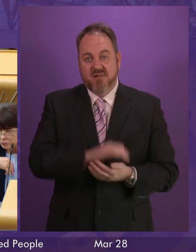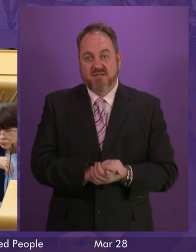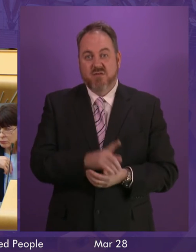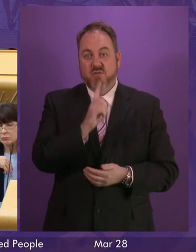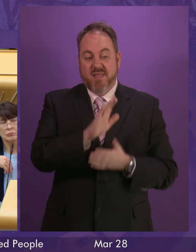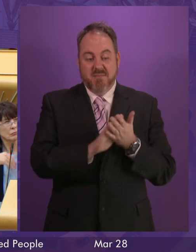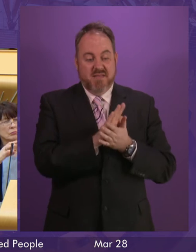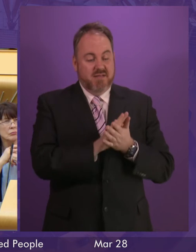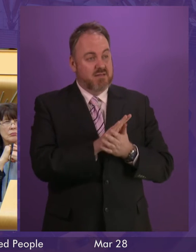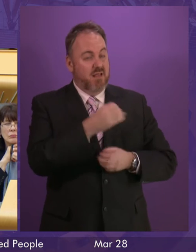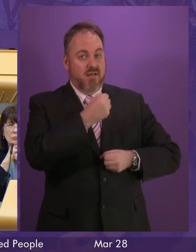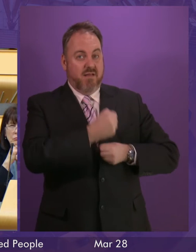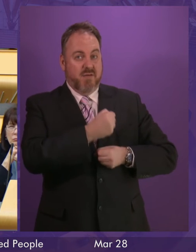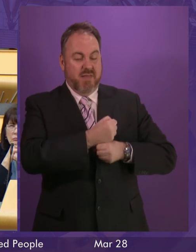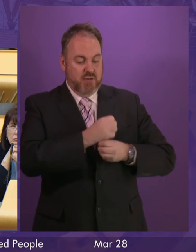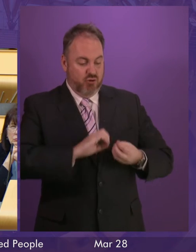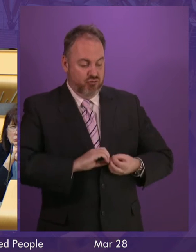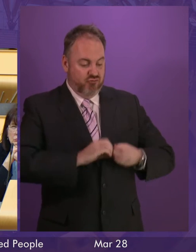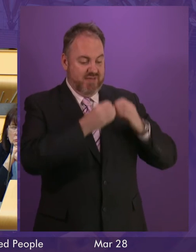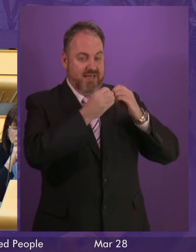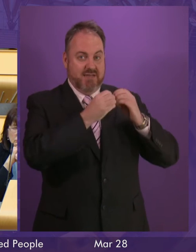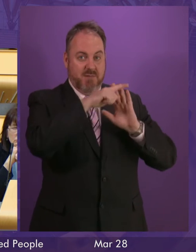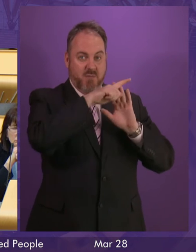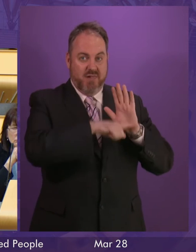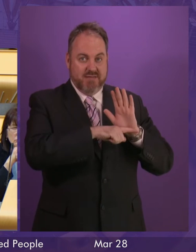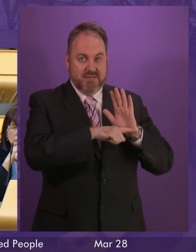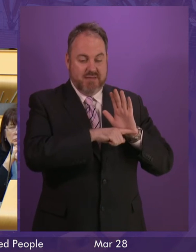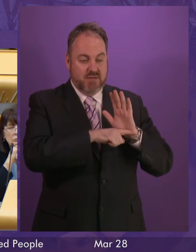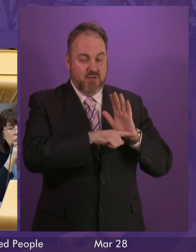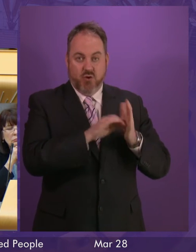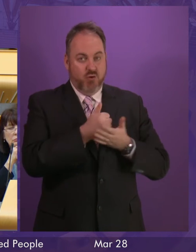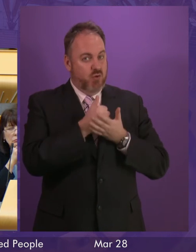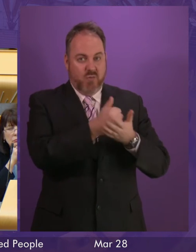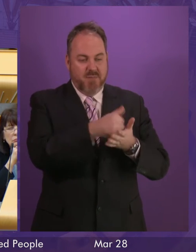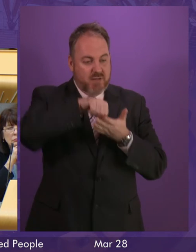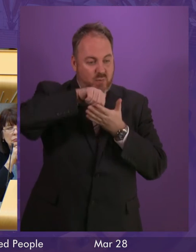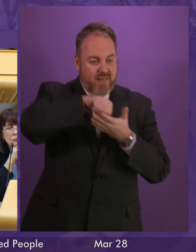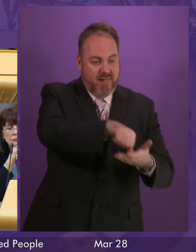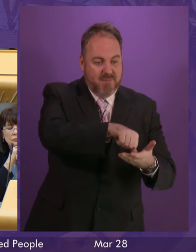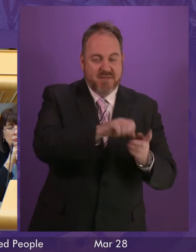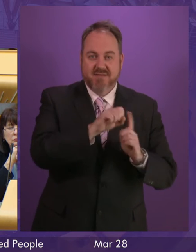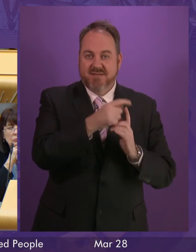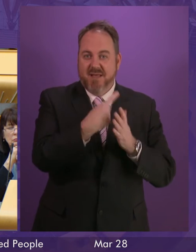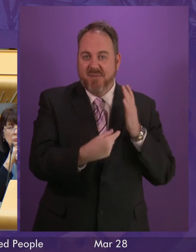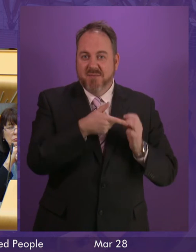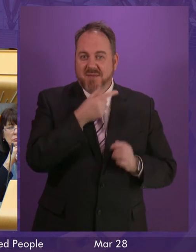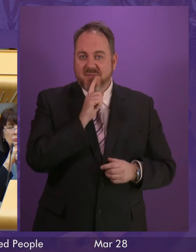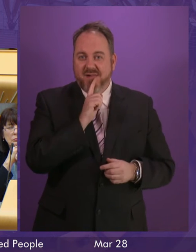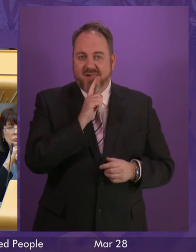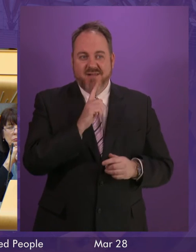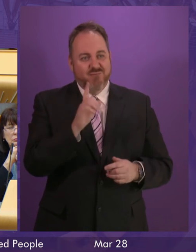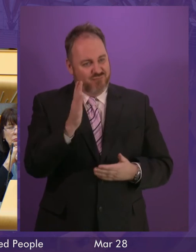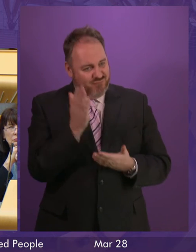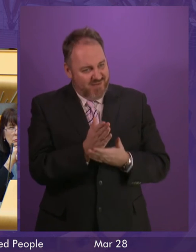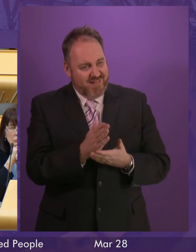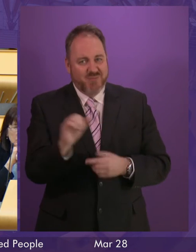disabled people, not with them, which mean that their voices can often go unheard, their needs go unmet, and ultimately can